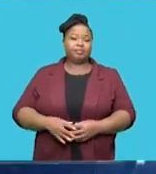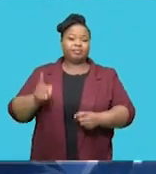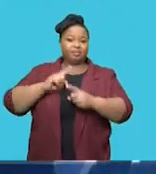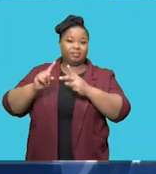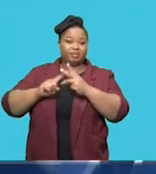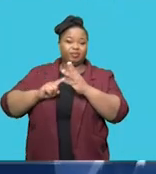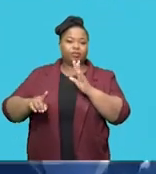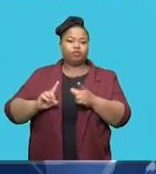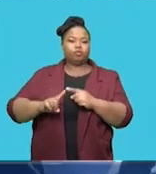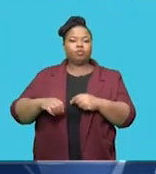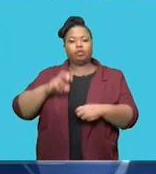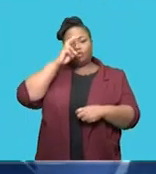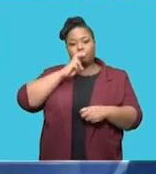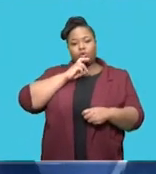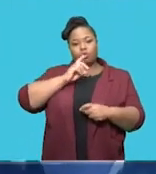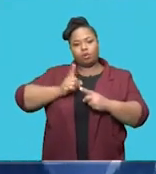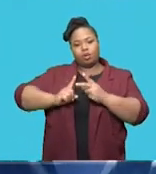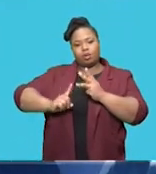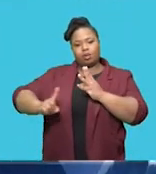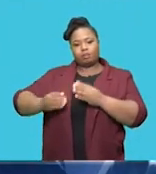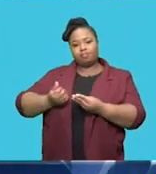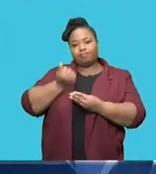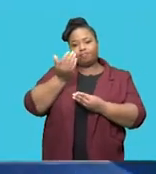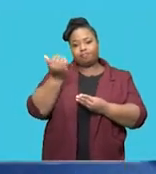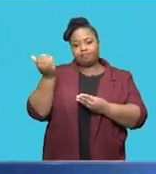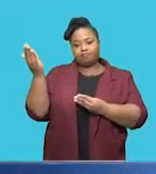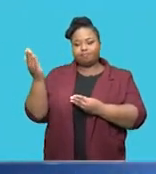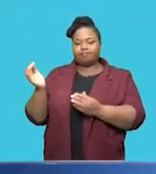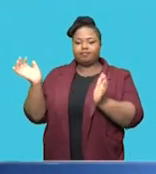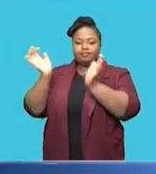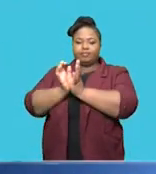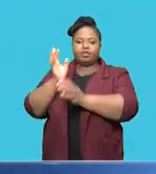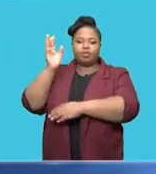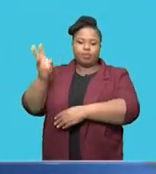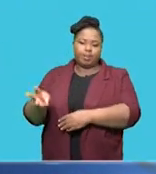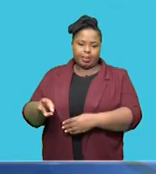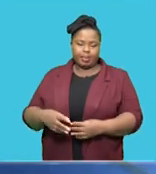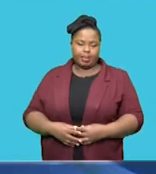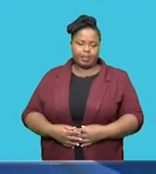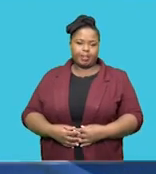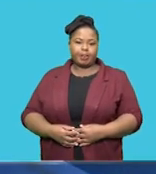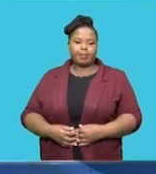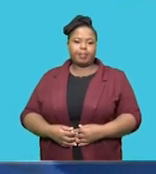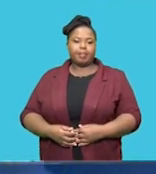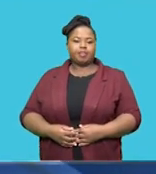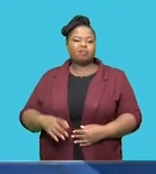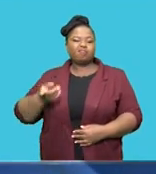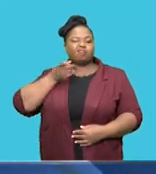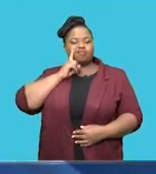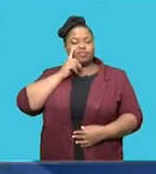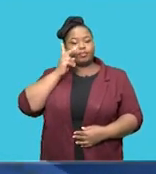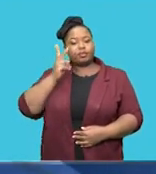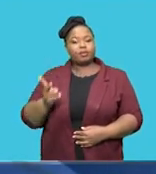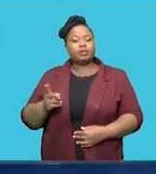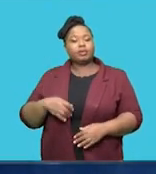ahlukahlukene from different portfolios sihlangane sibone ukuthi silungisa kanjani